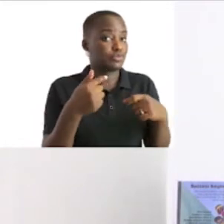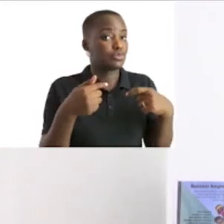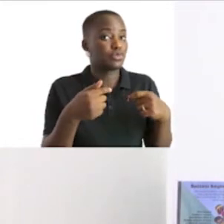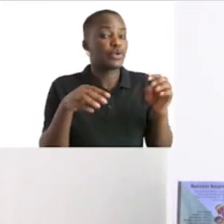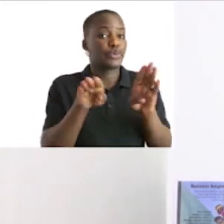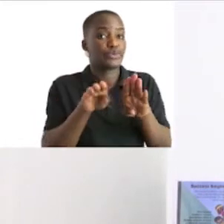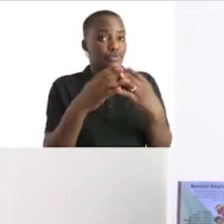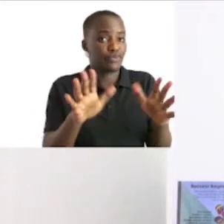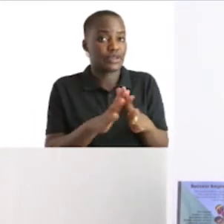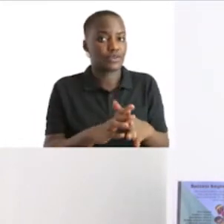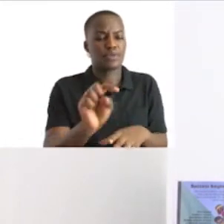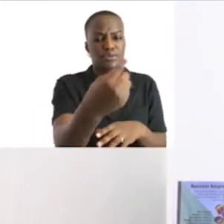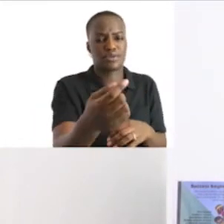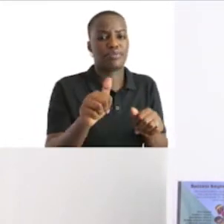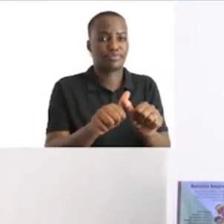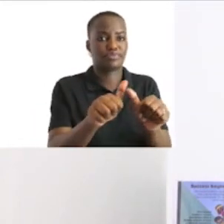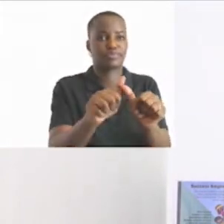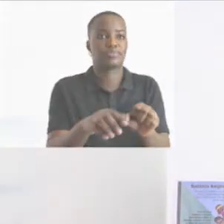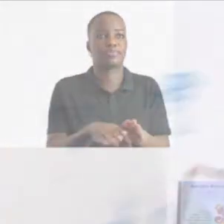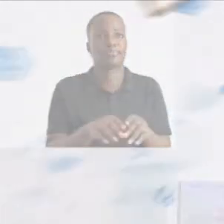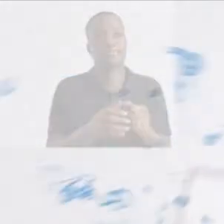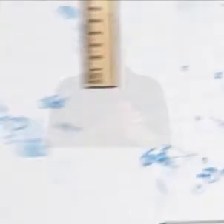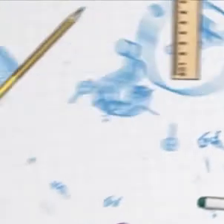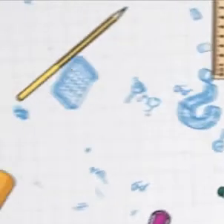sure you can do the rest by yourselves.